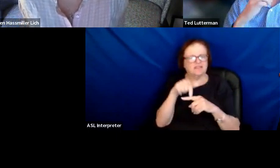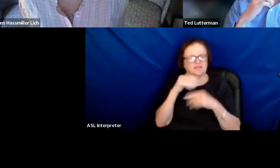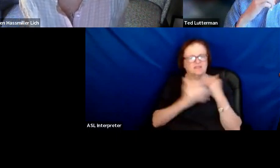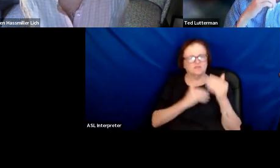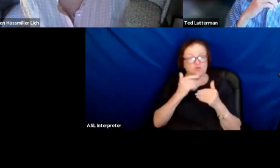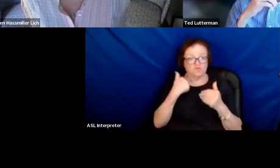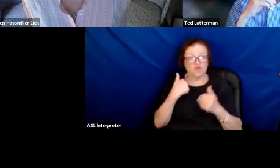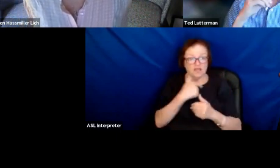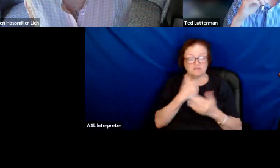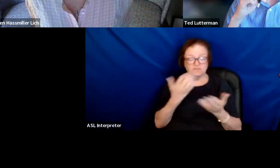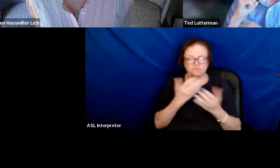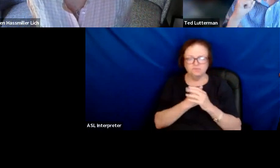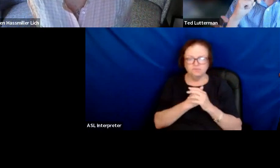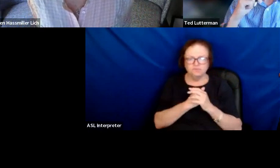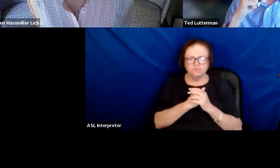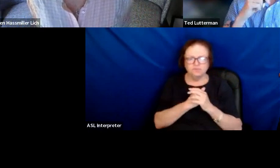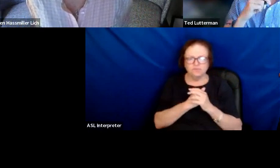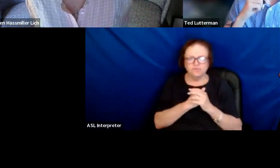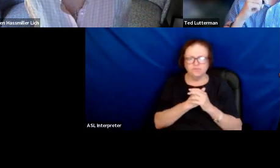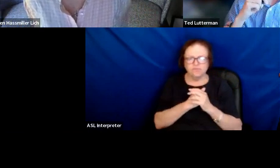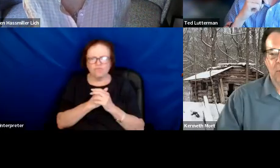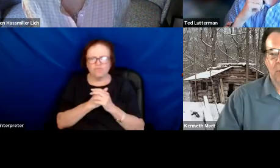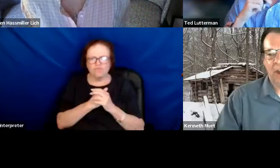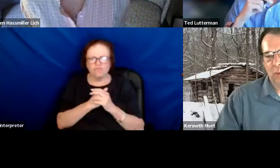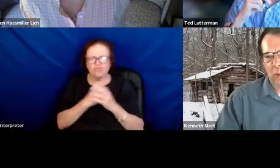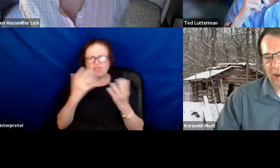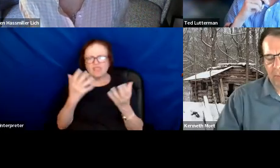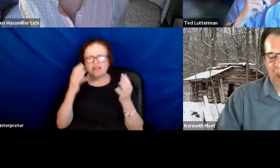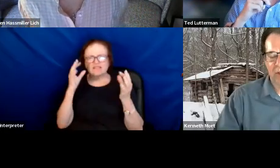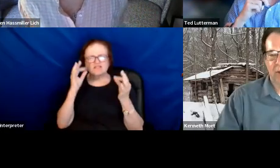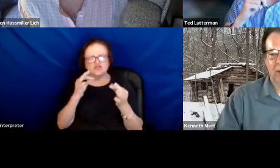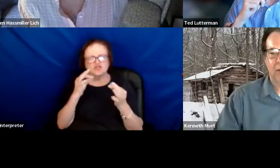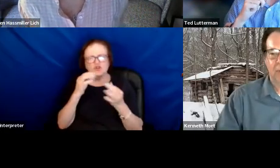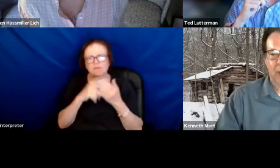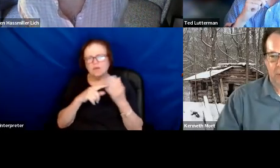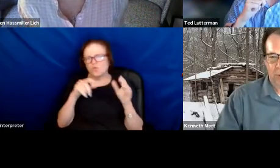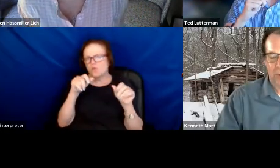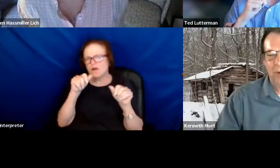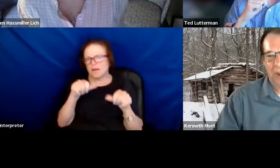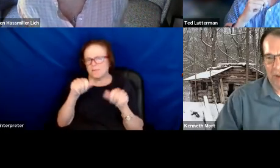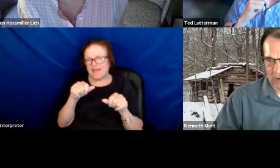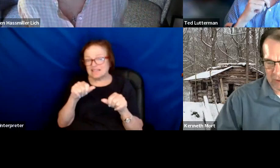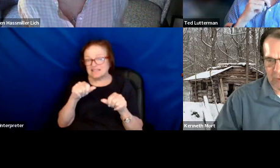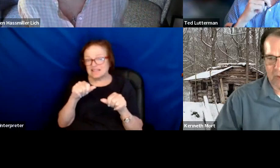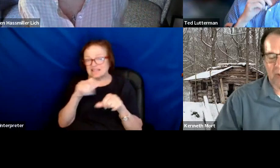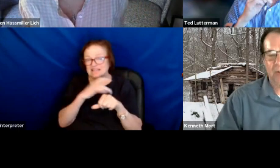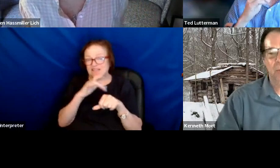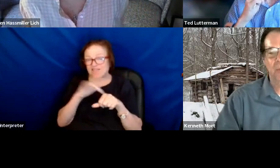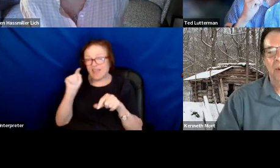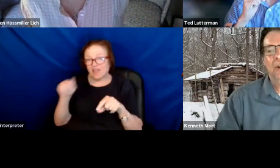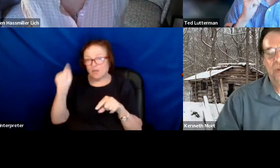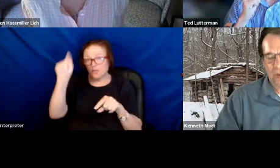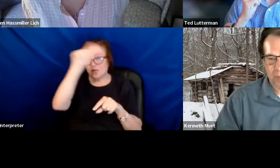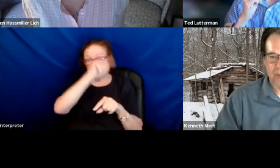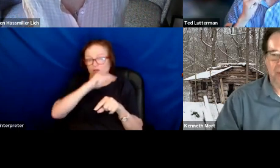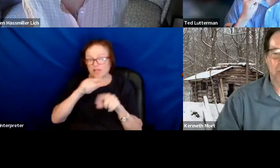for us is really kind of determining what capacity is available in these different